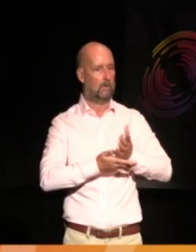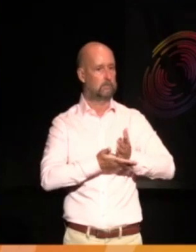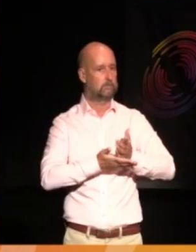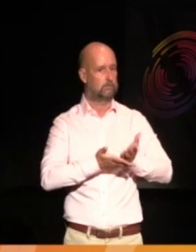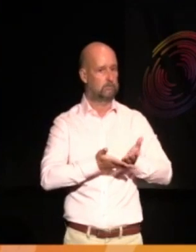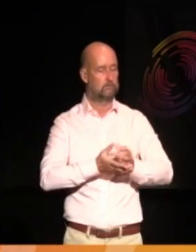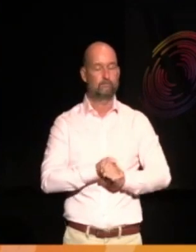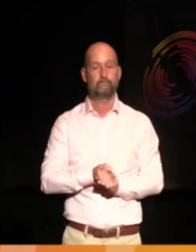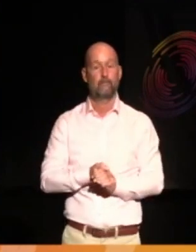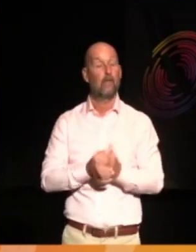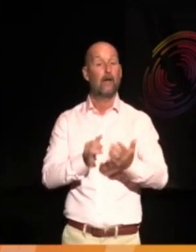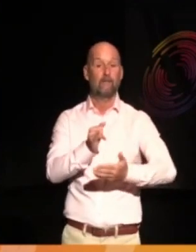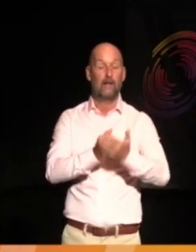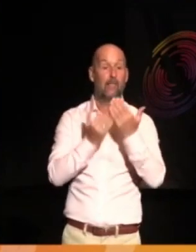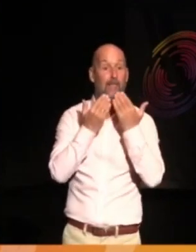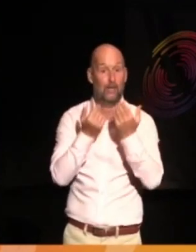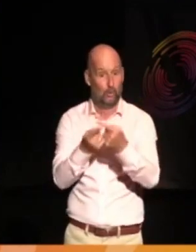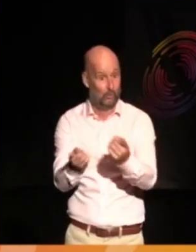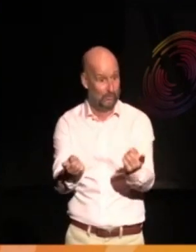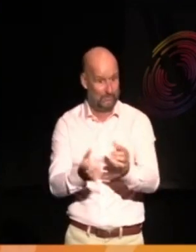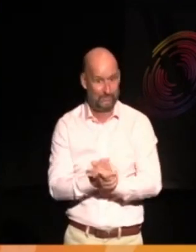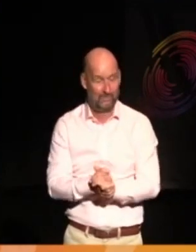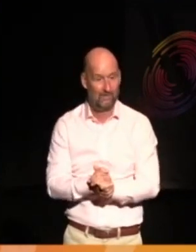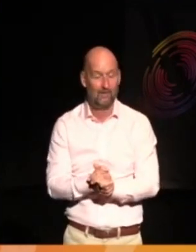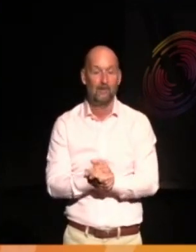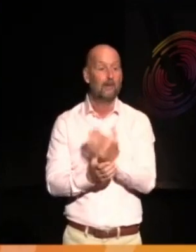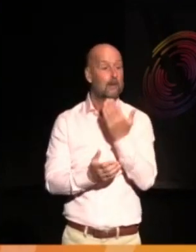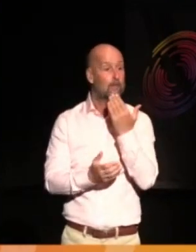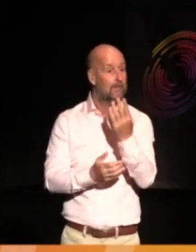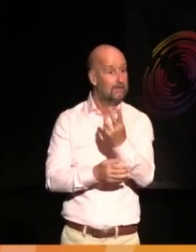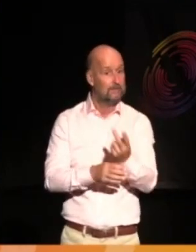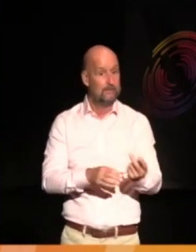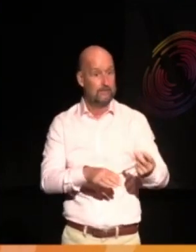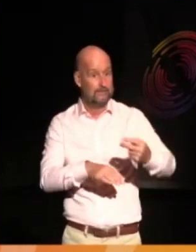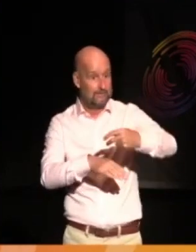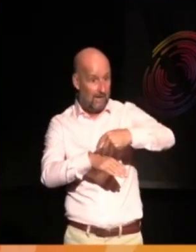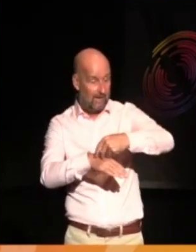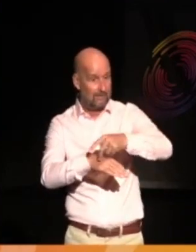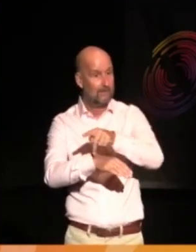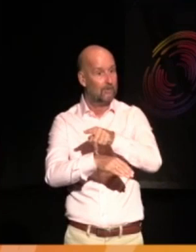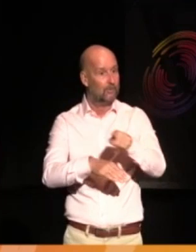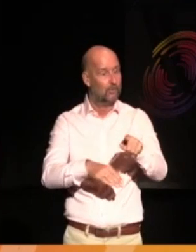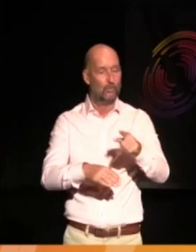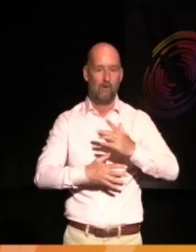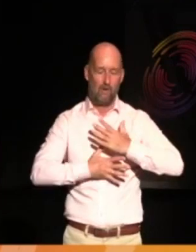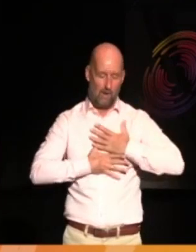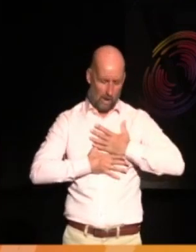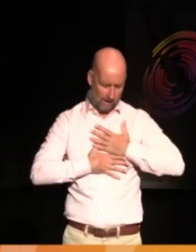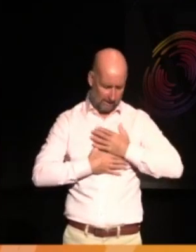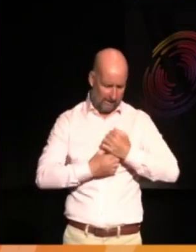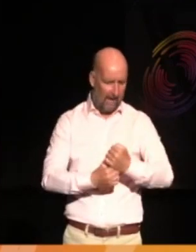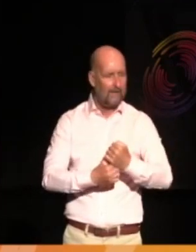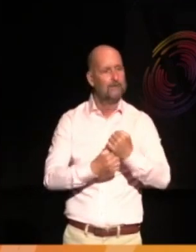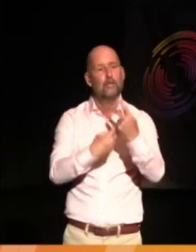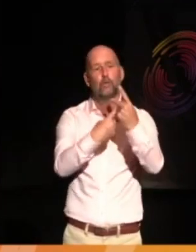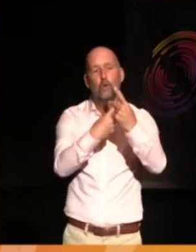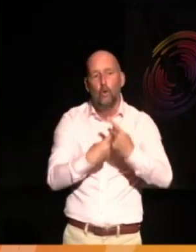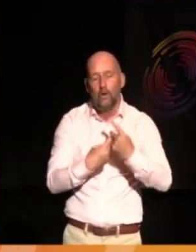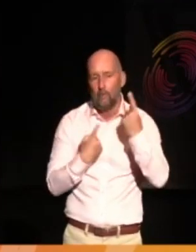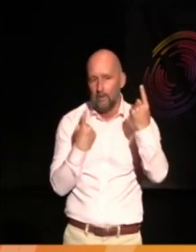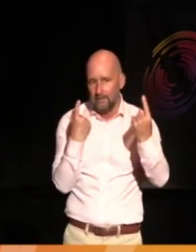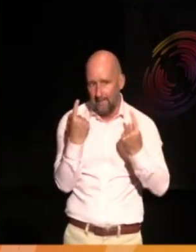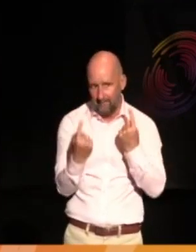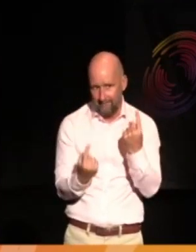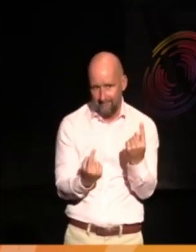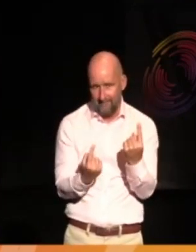Okay, finally, and thank you, could you stand if you believe that you are as kind to yourself as